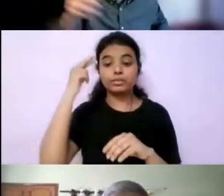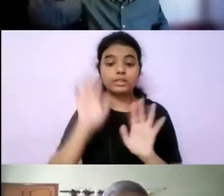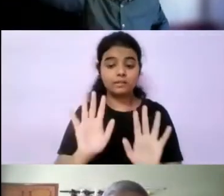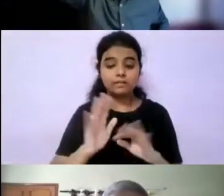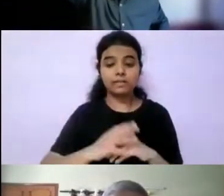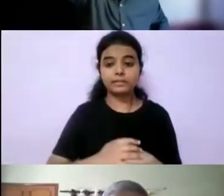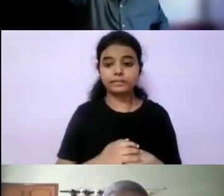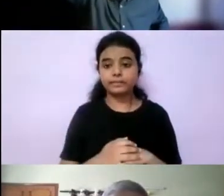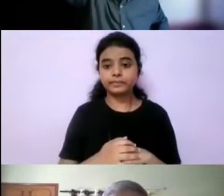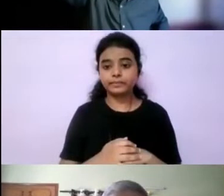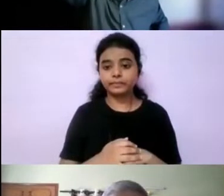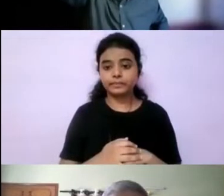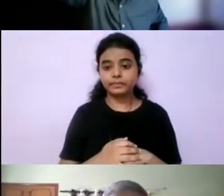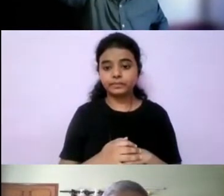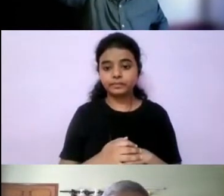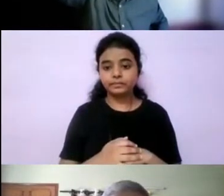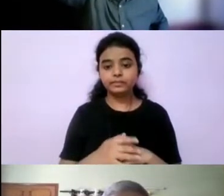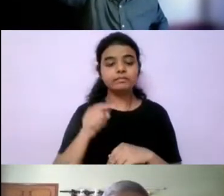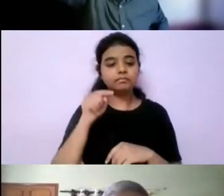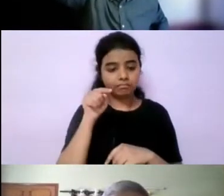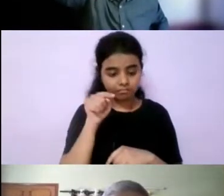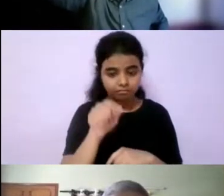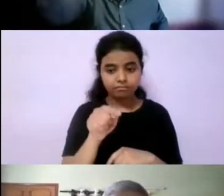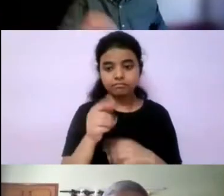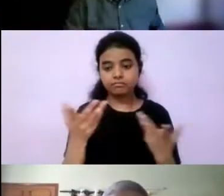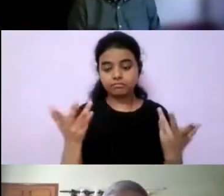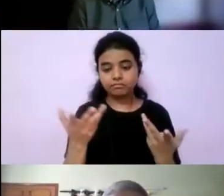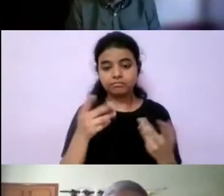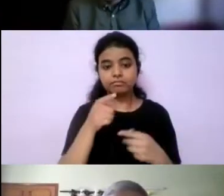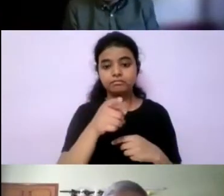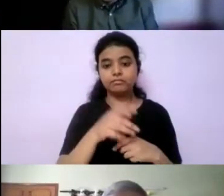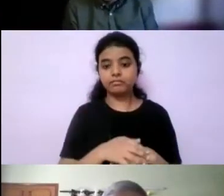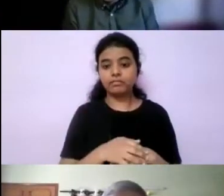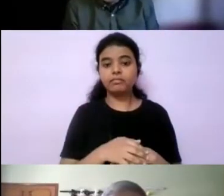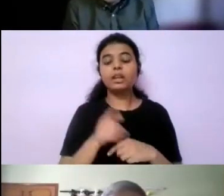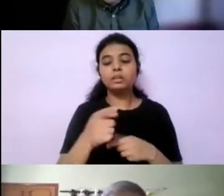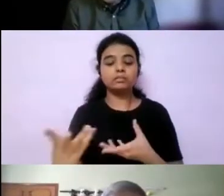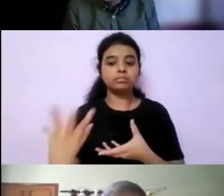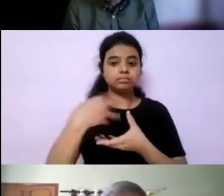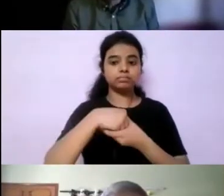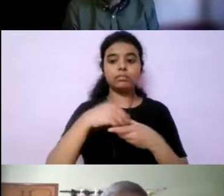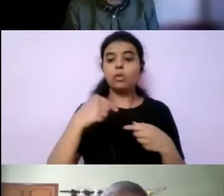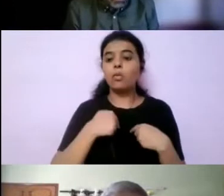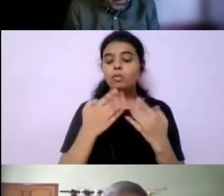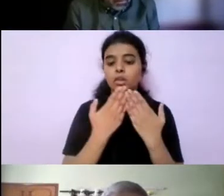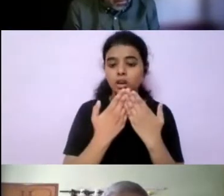the phenomena is yet to become a part of our academic